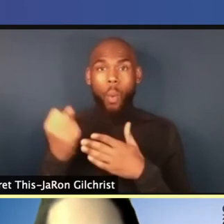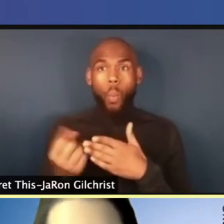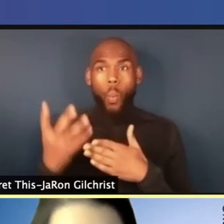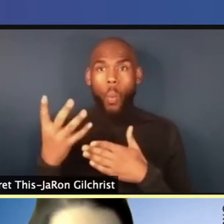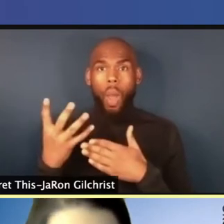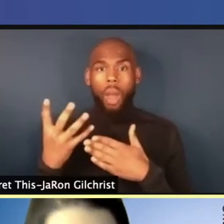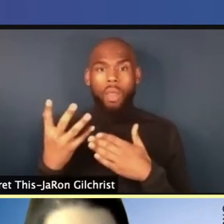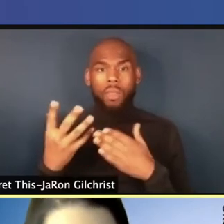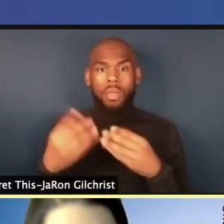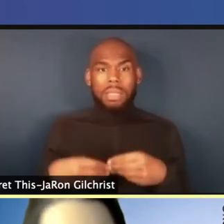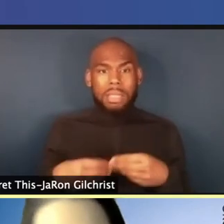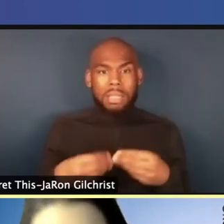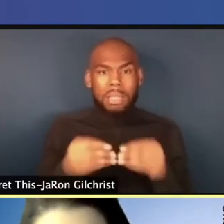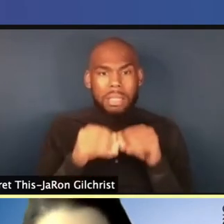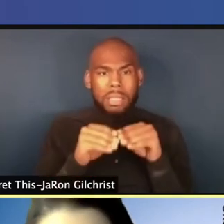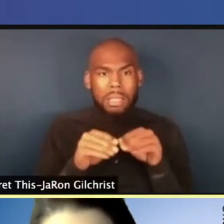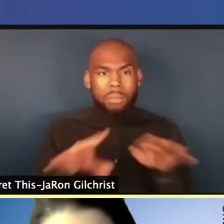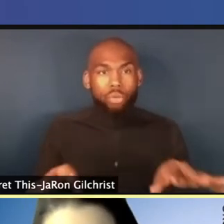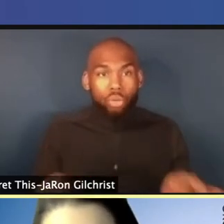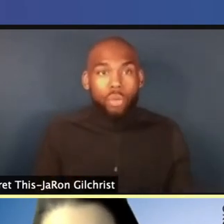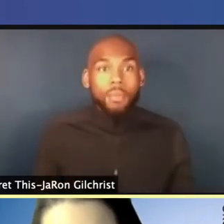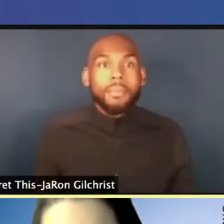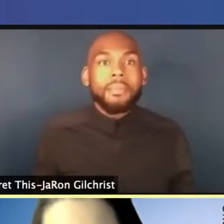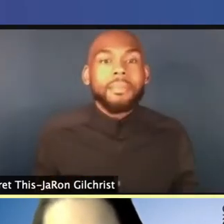Wealth redistribution? Who is she?